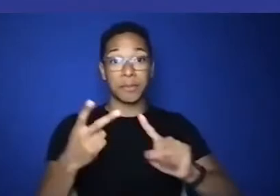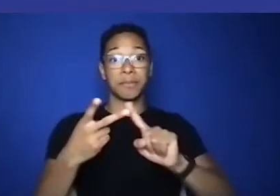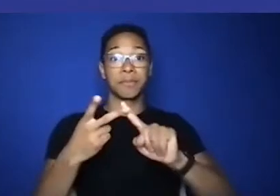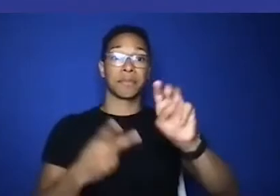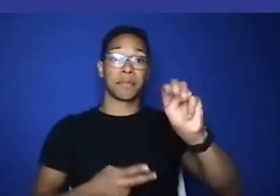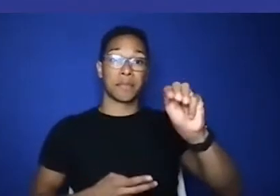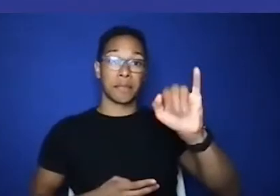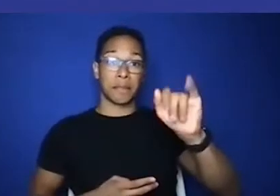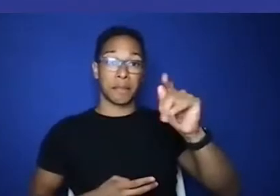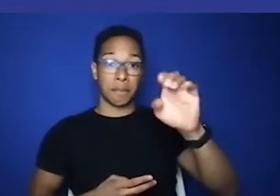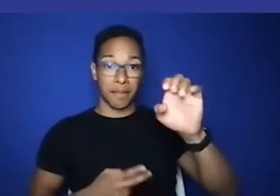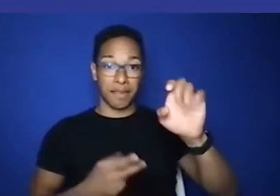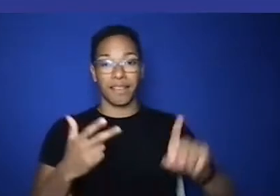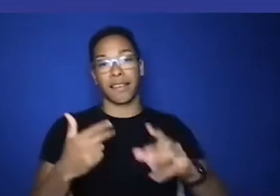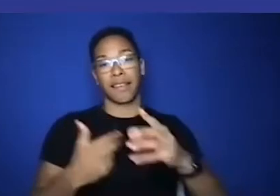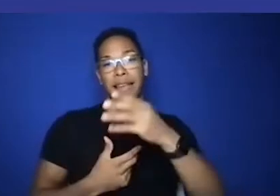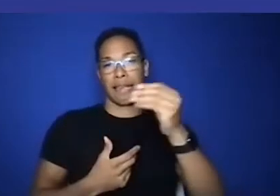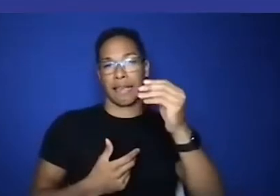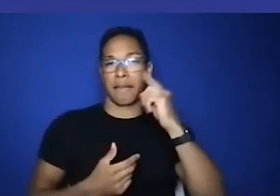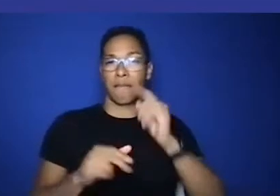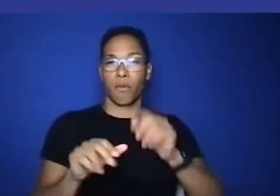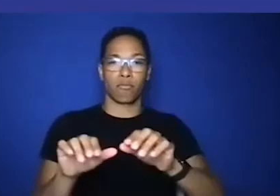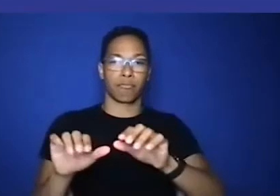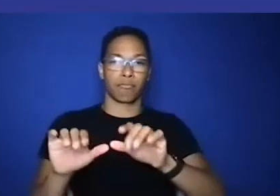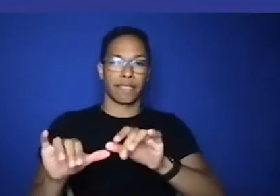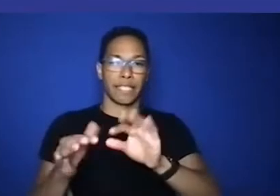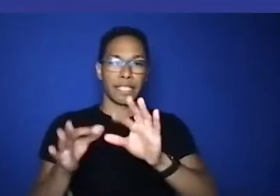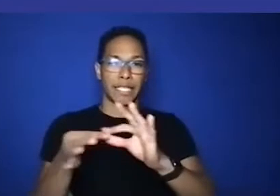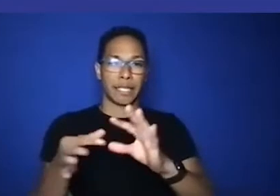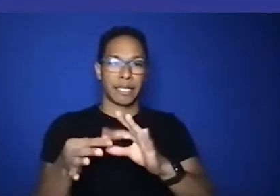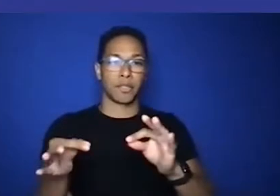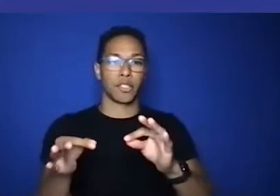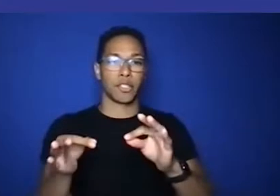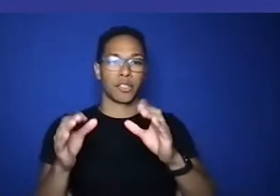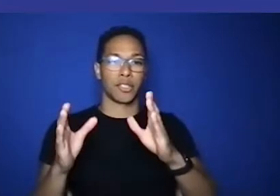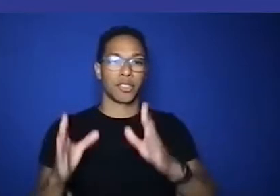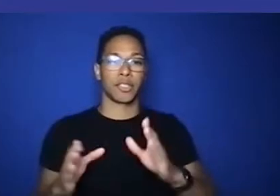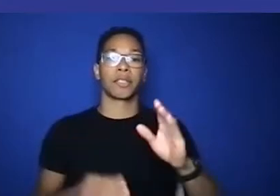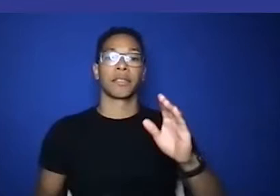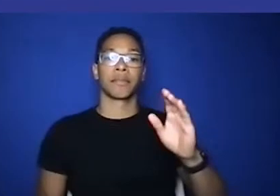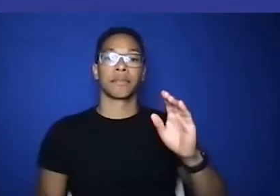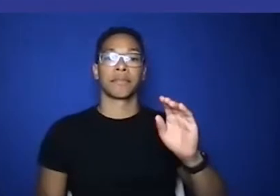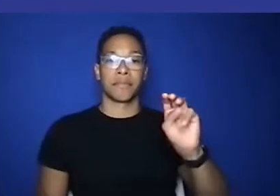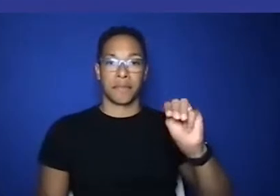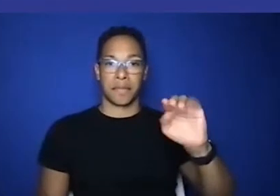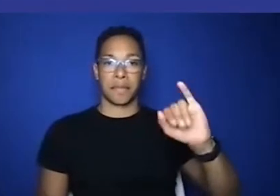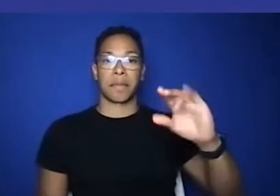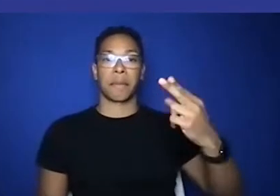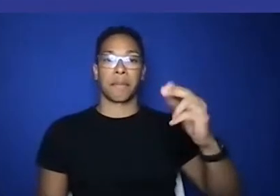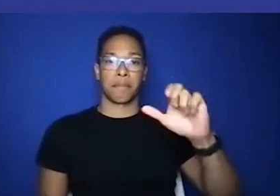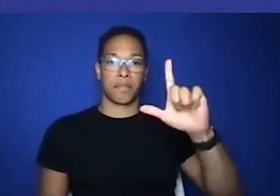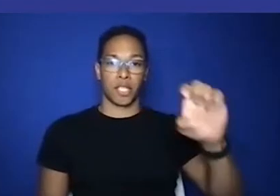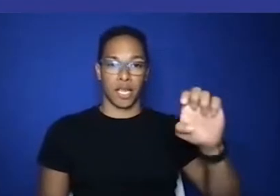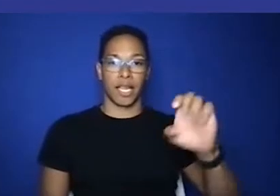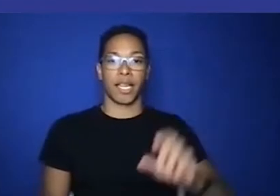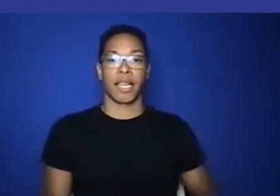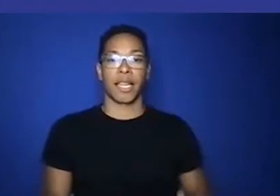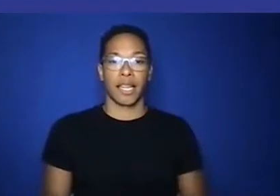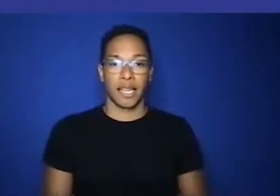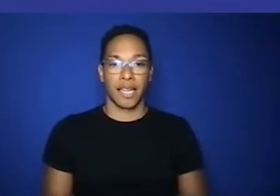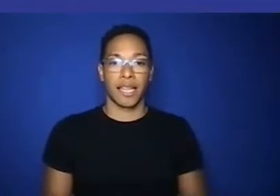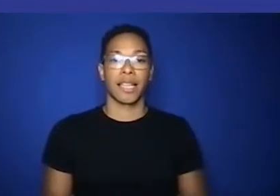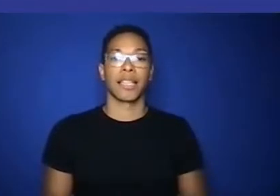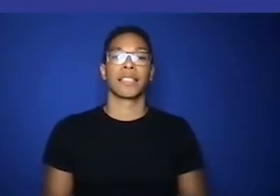Thank you. Hi, everyone. My name is Colette